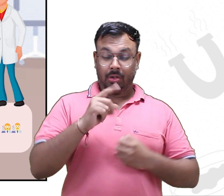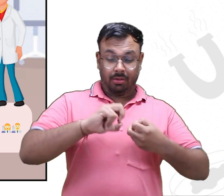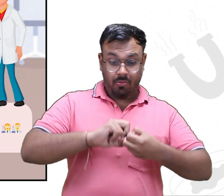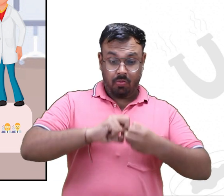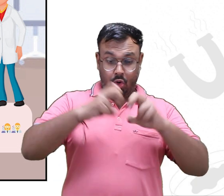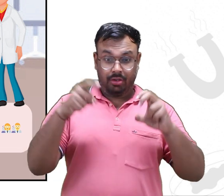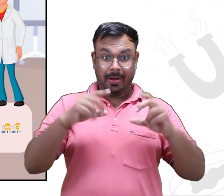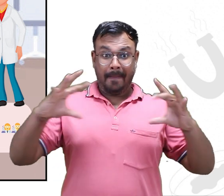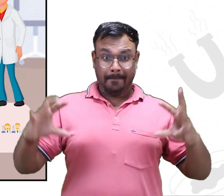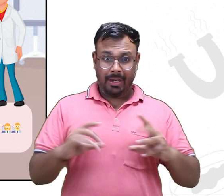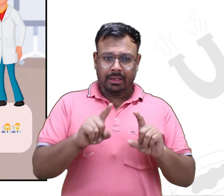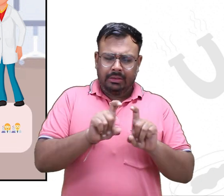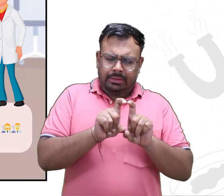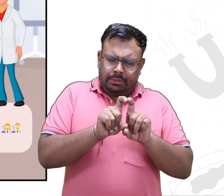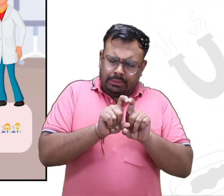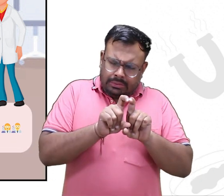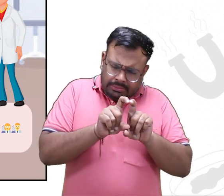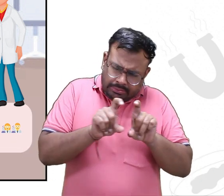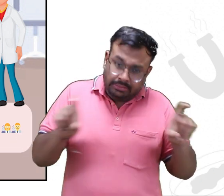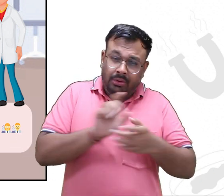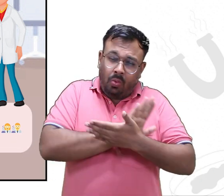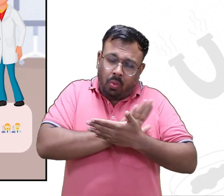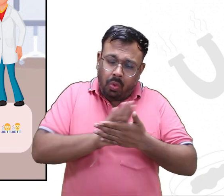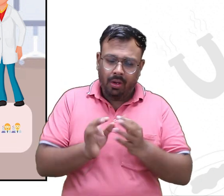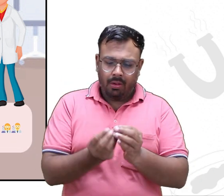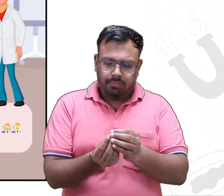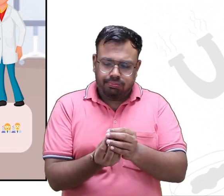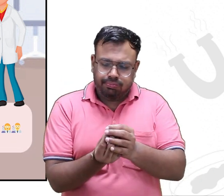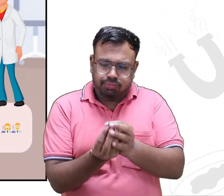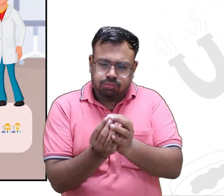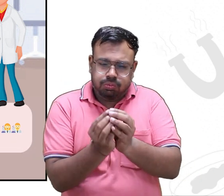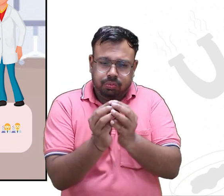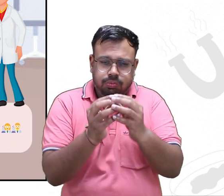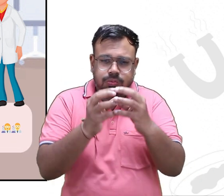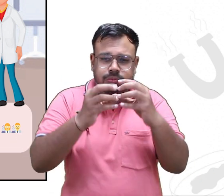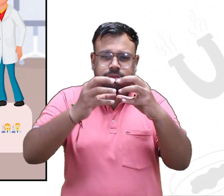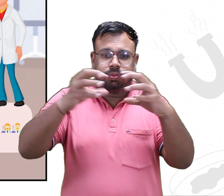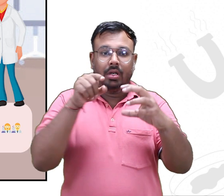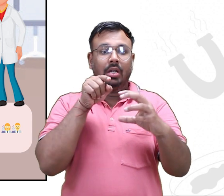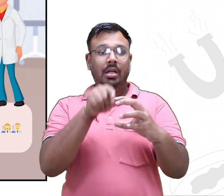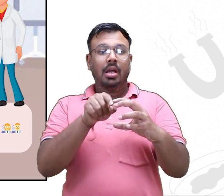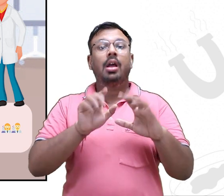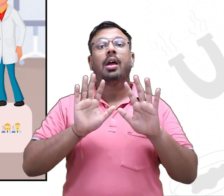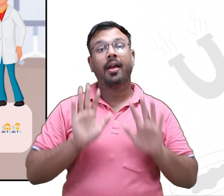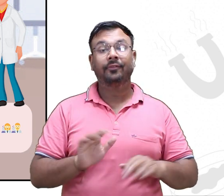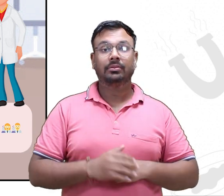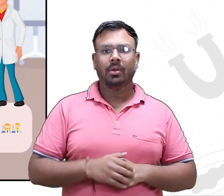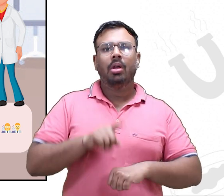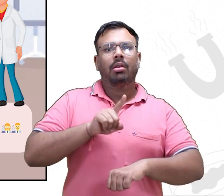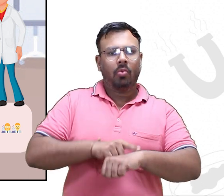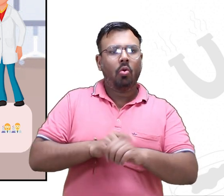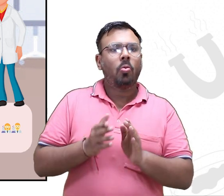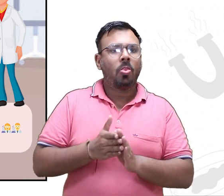This takes time. We carefully mix the purified protein with special